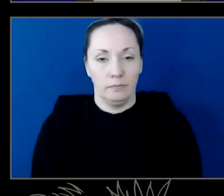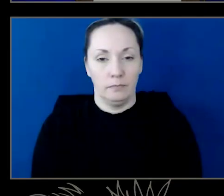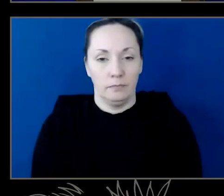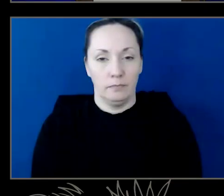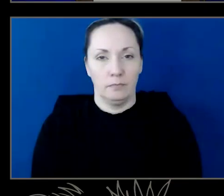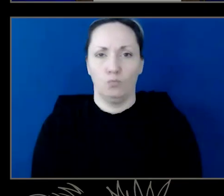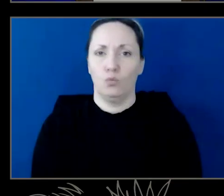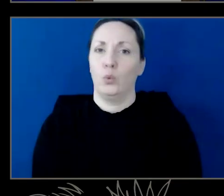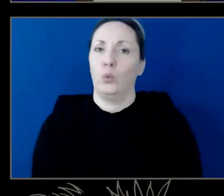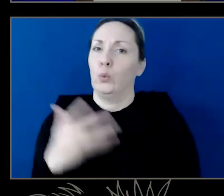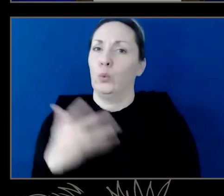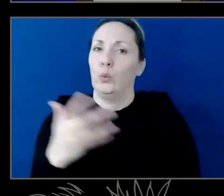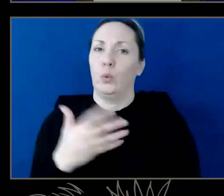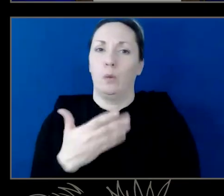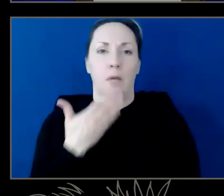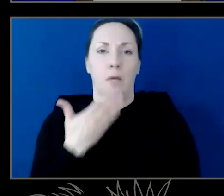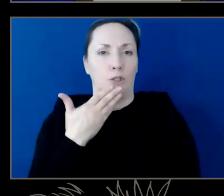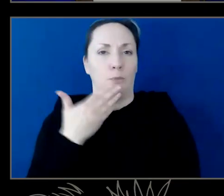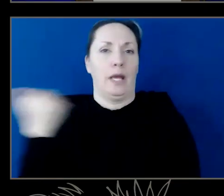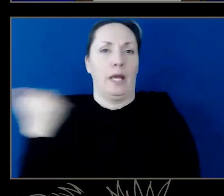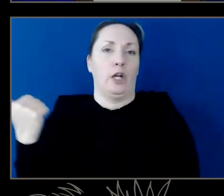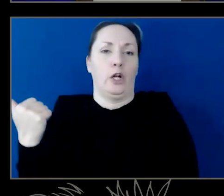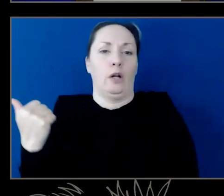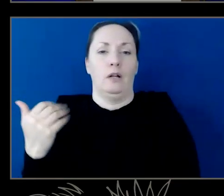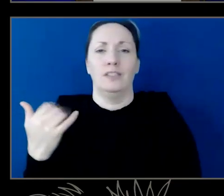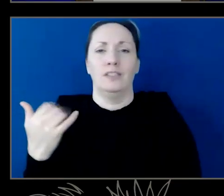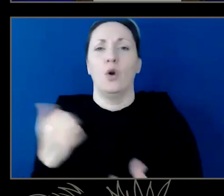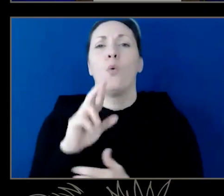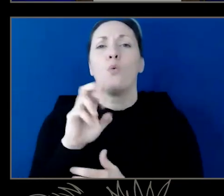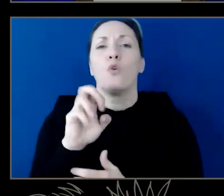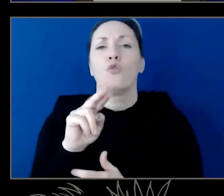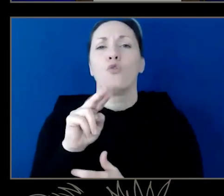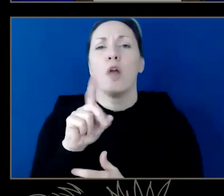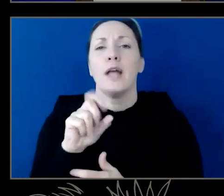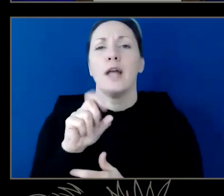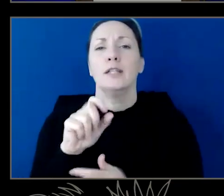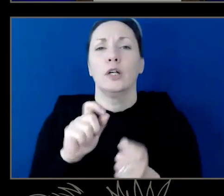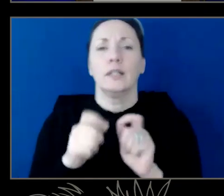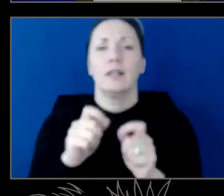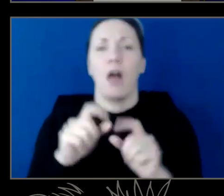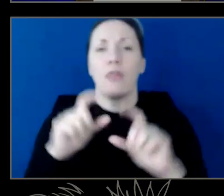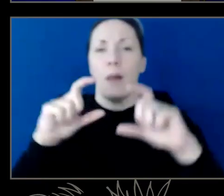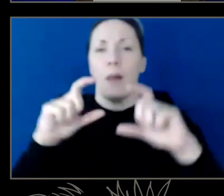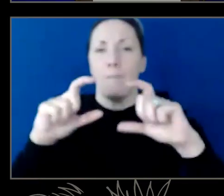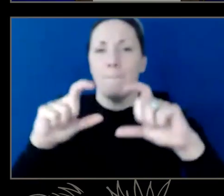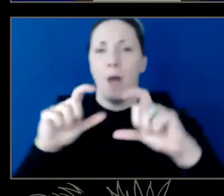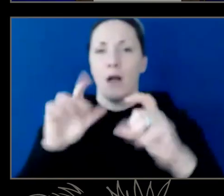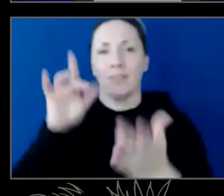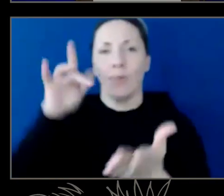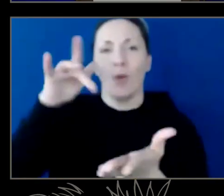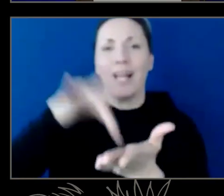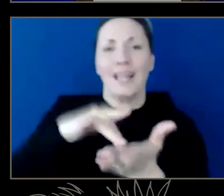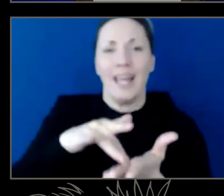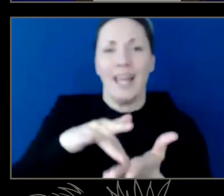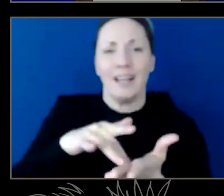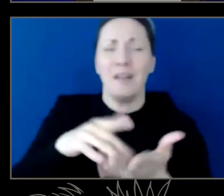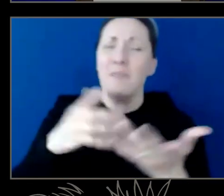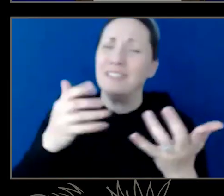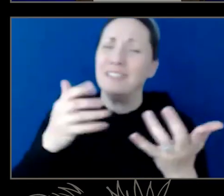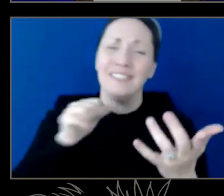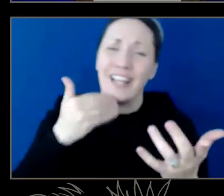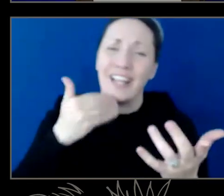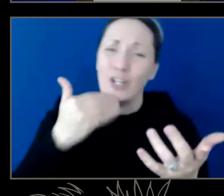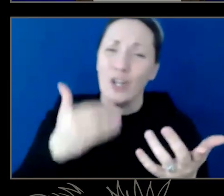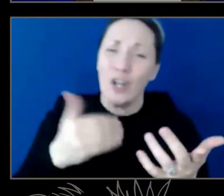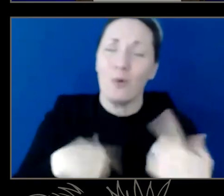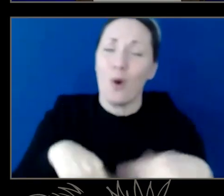Much better. So we only are re-rendering the box that we are clicking, but it's not that good because we're also re-rendering like the